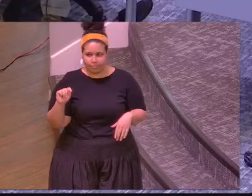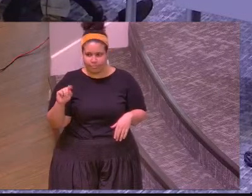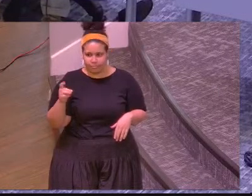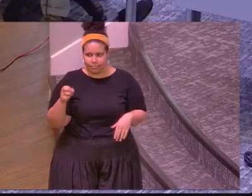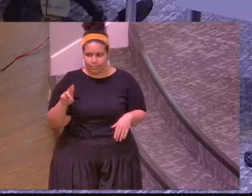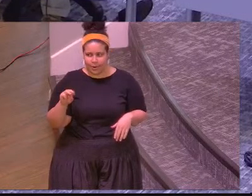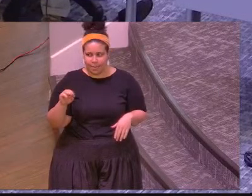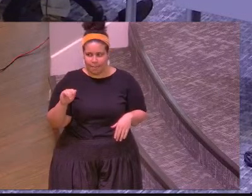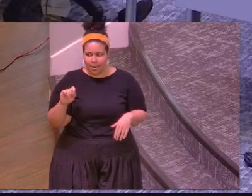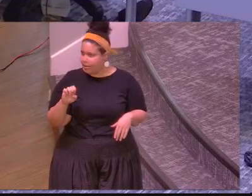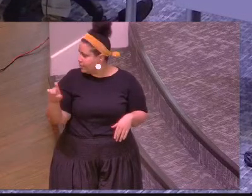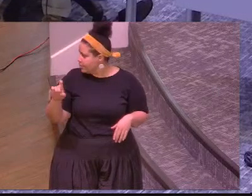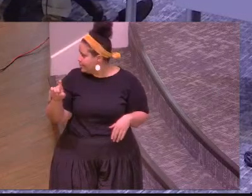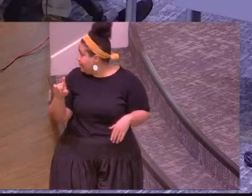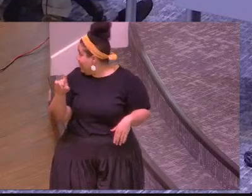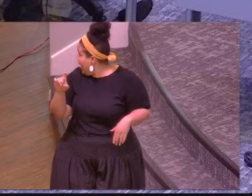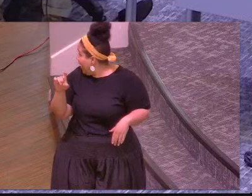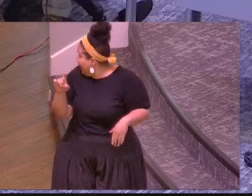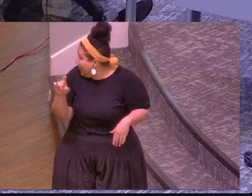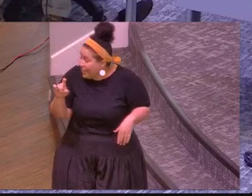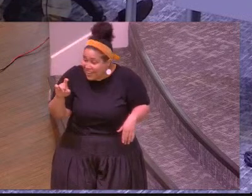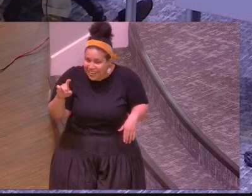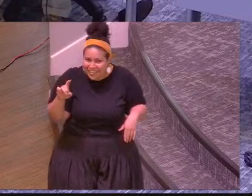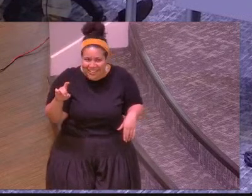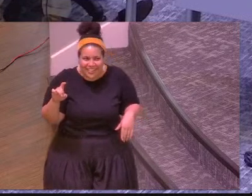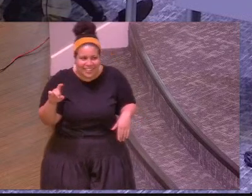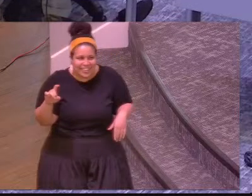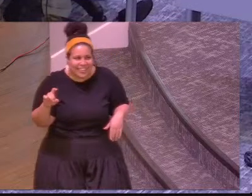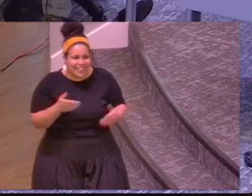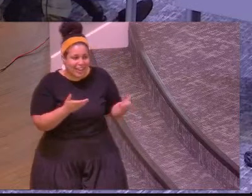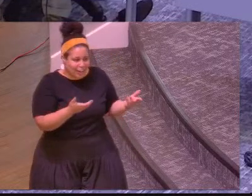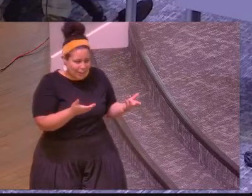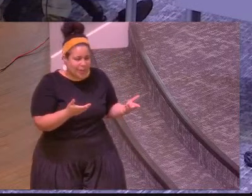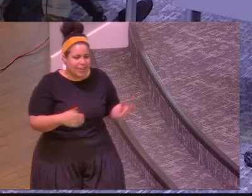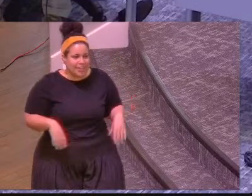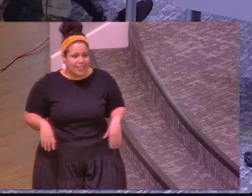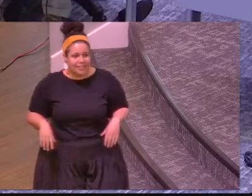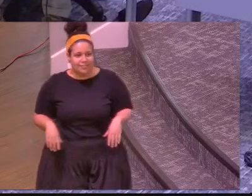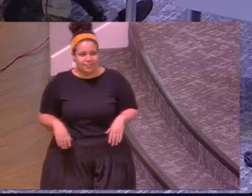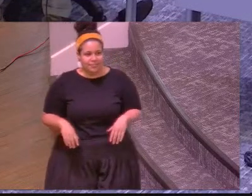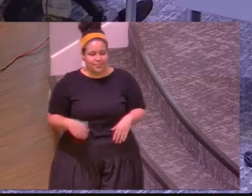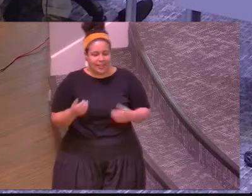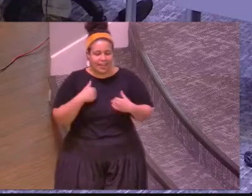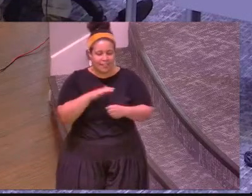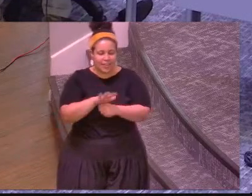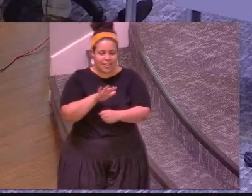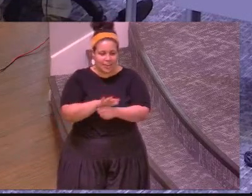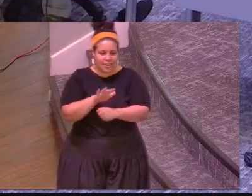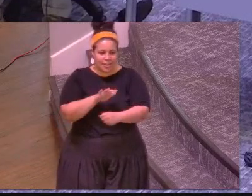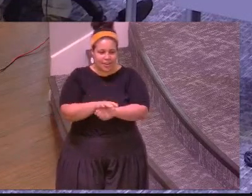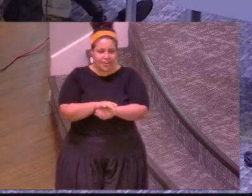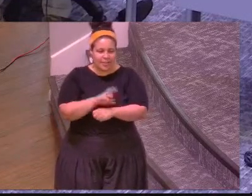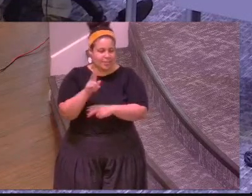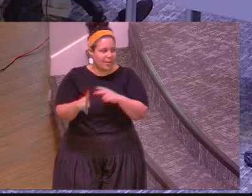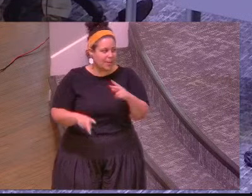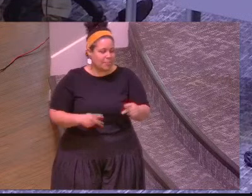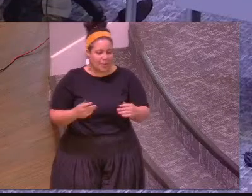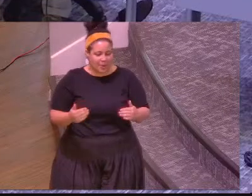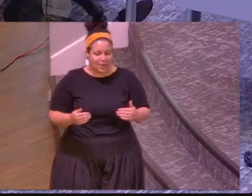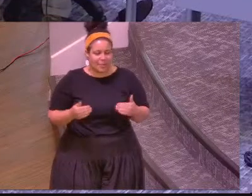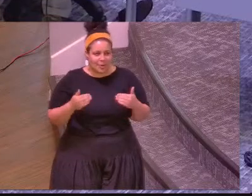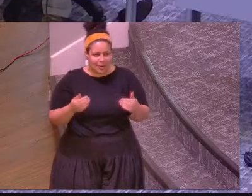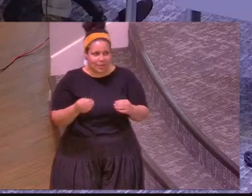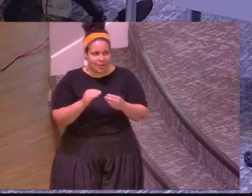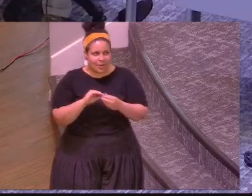Maddox. Here. Okay, thank you. So we do have a quorum. We're going to move forward with